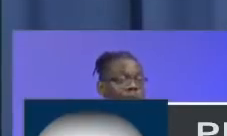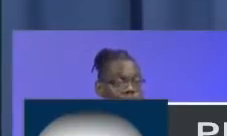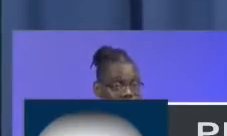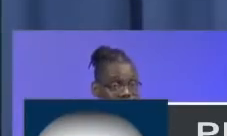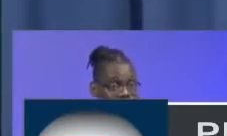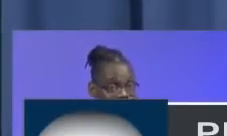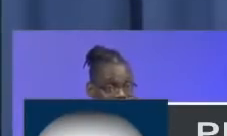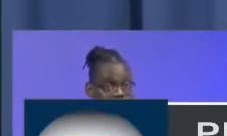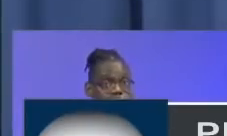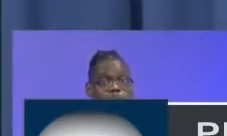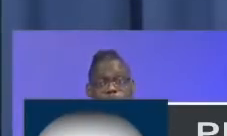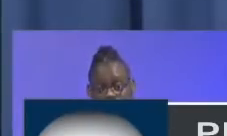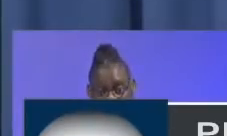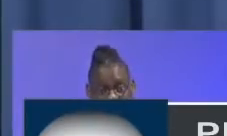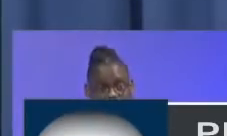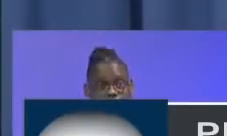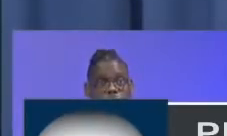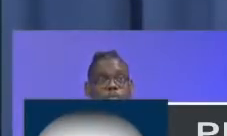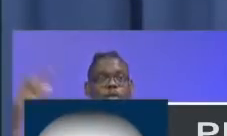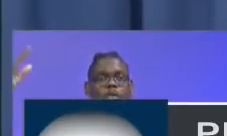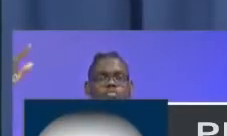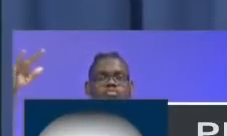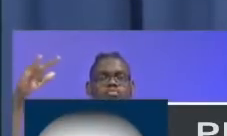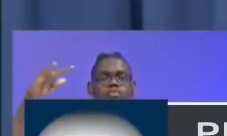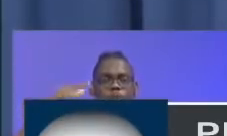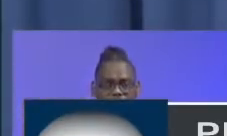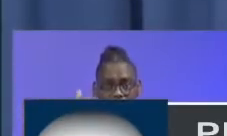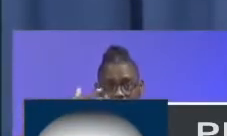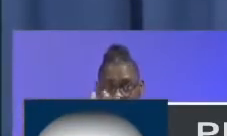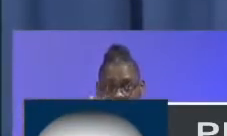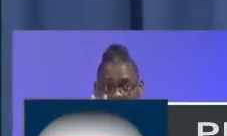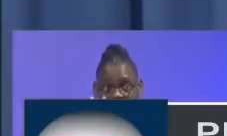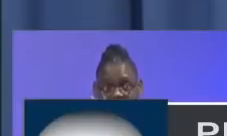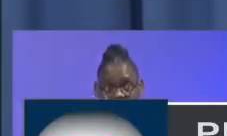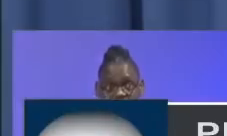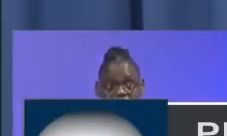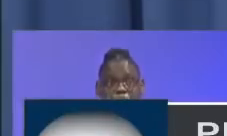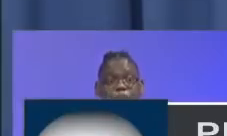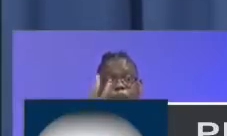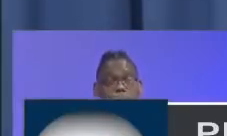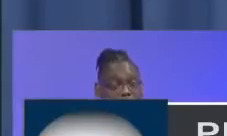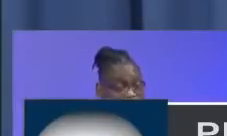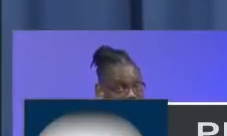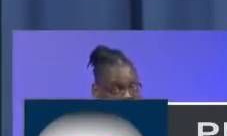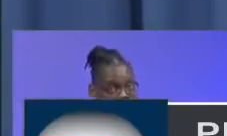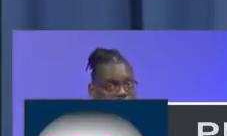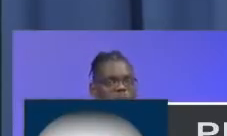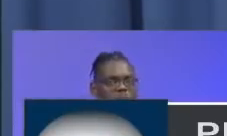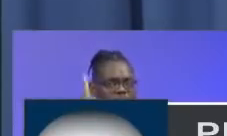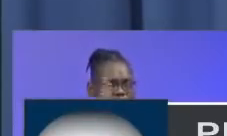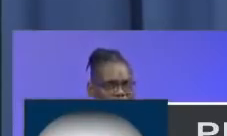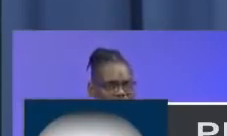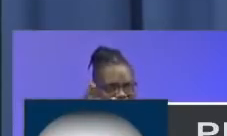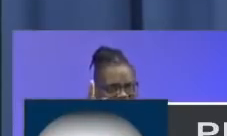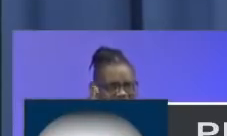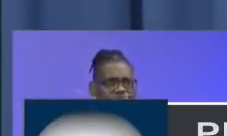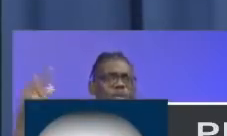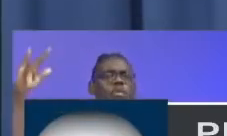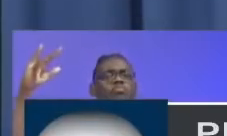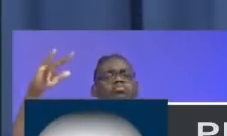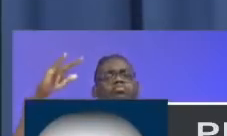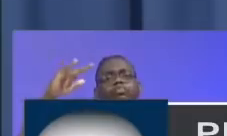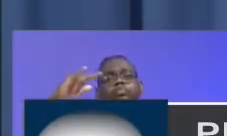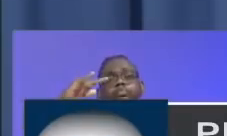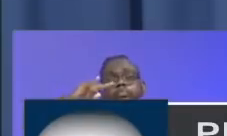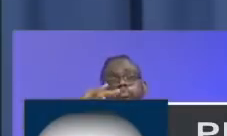into Trinidad and Tobago from Miami on the 8th of December. This person